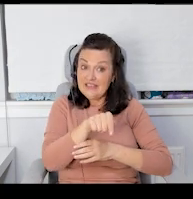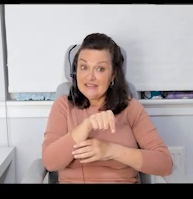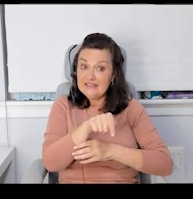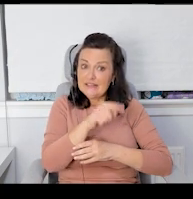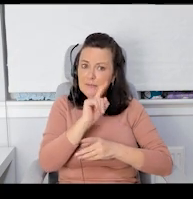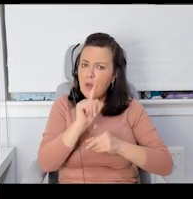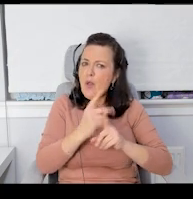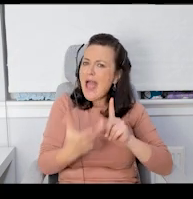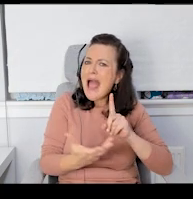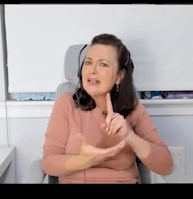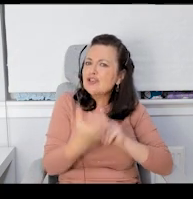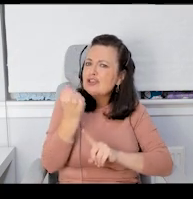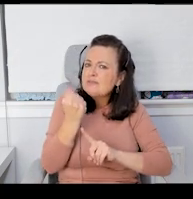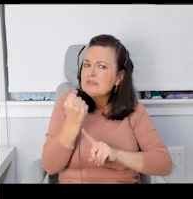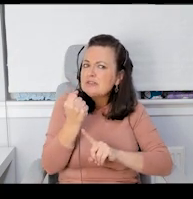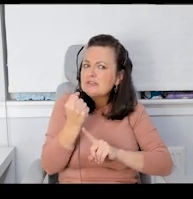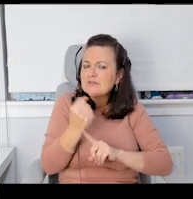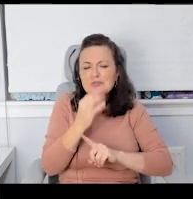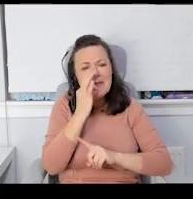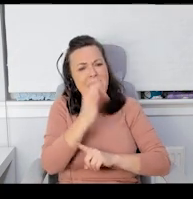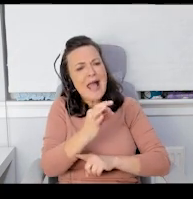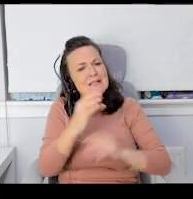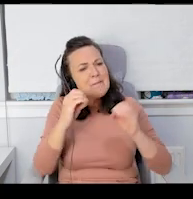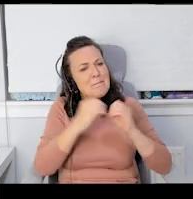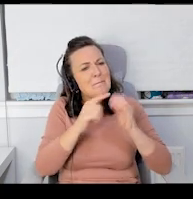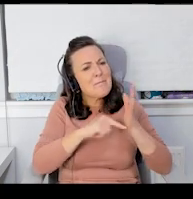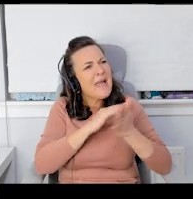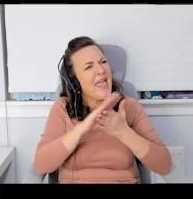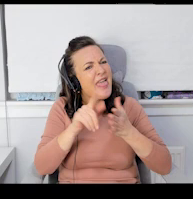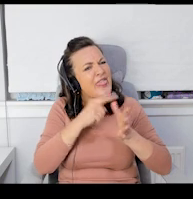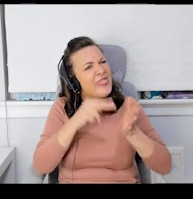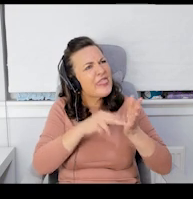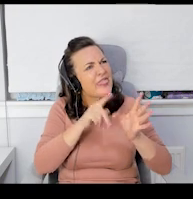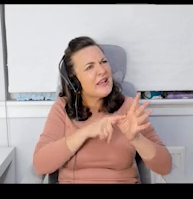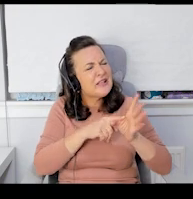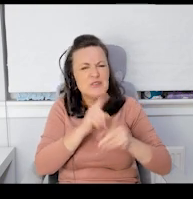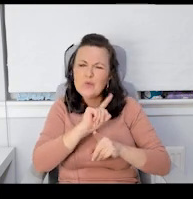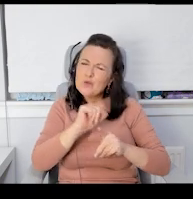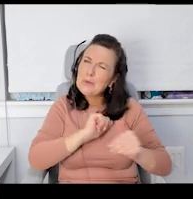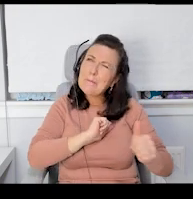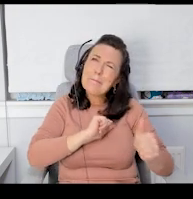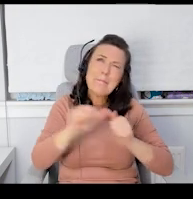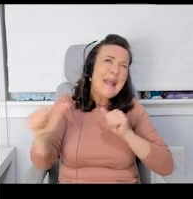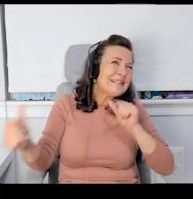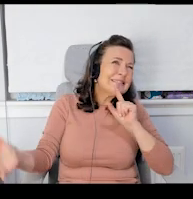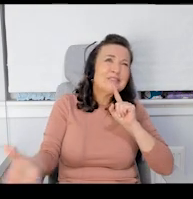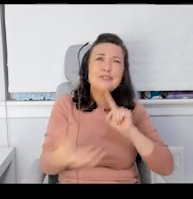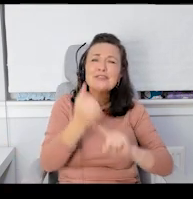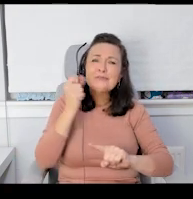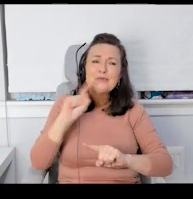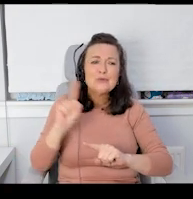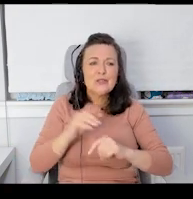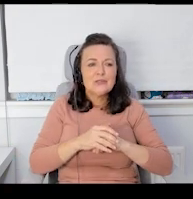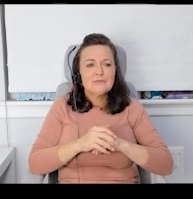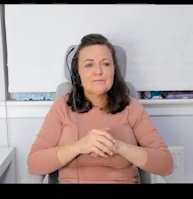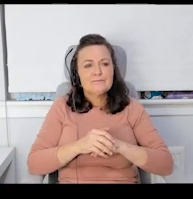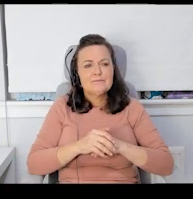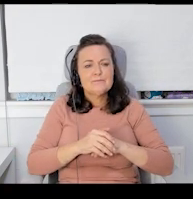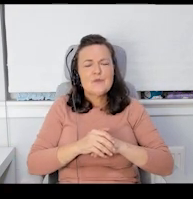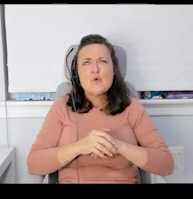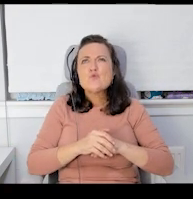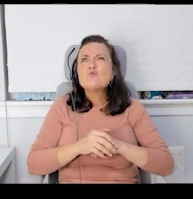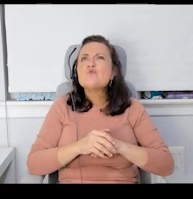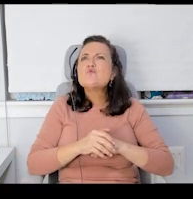achievements. So Bethany, back to yourself, what has been your greatest achievement so far on your apprenticeship? It's